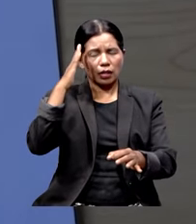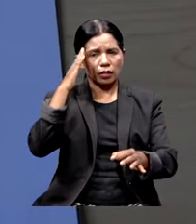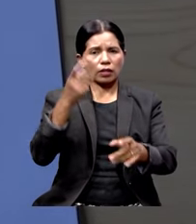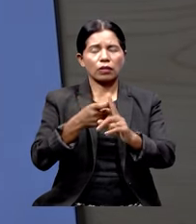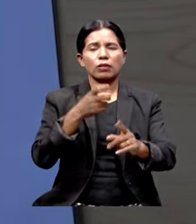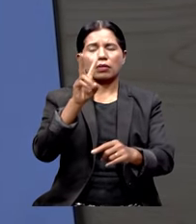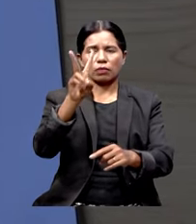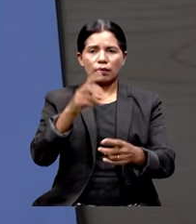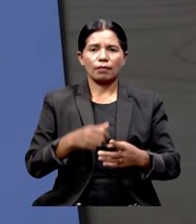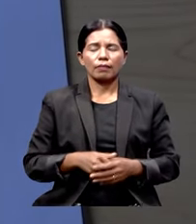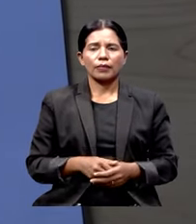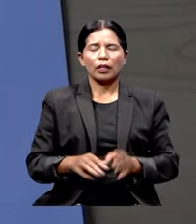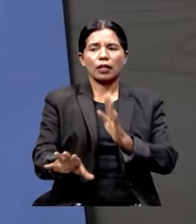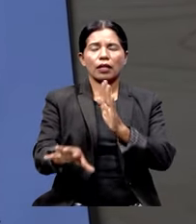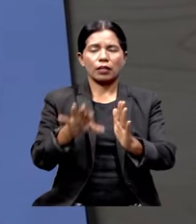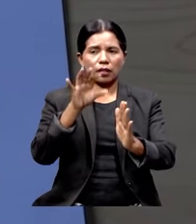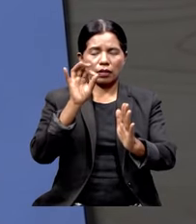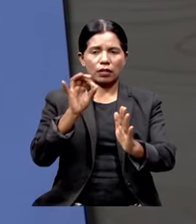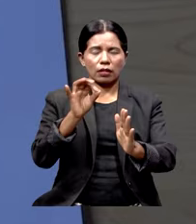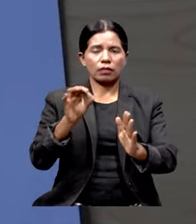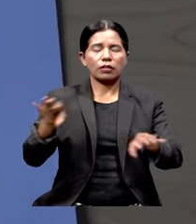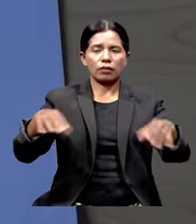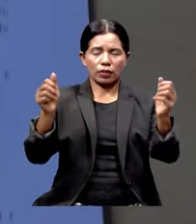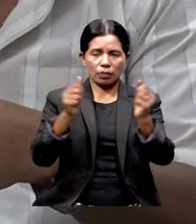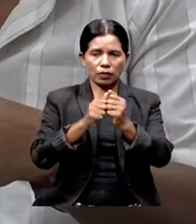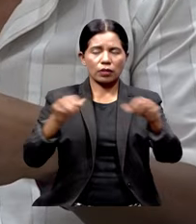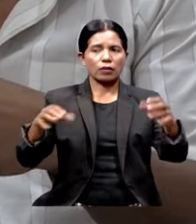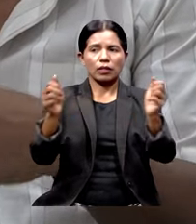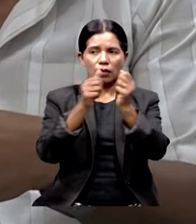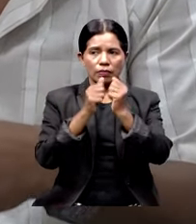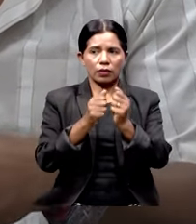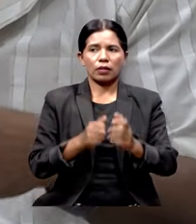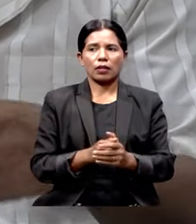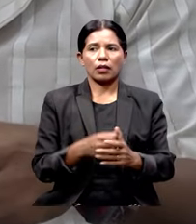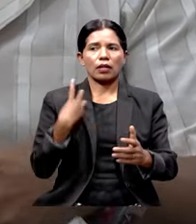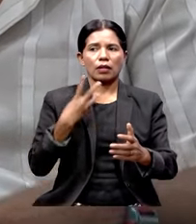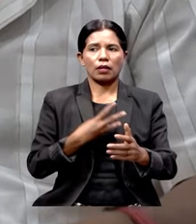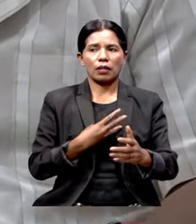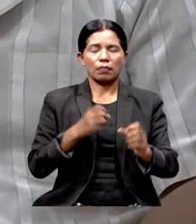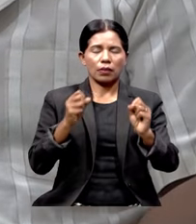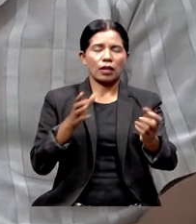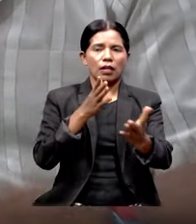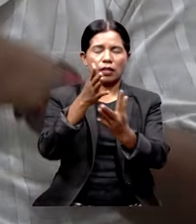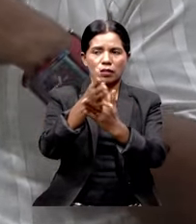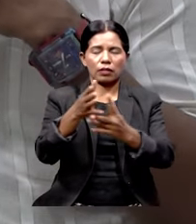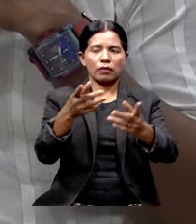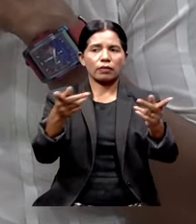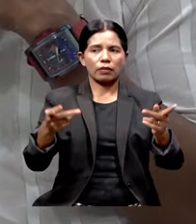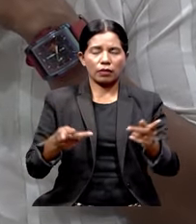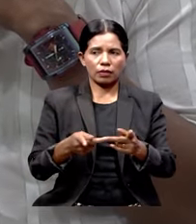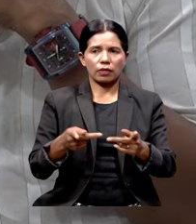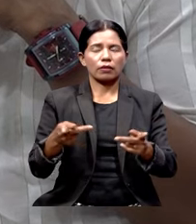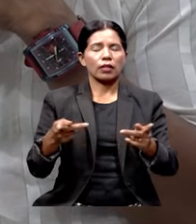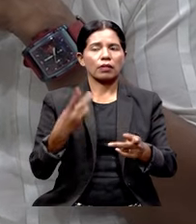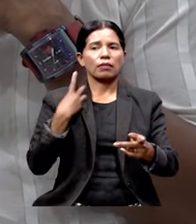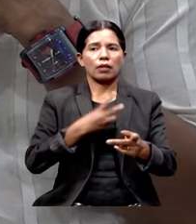rua hetang ona kolaborasaun o servisu a mutu. Mak am uri ambil asih suba kontrak arrangement ni mak